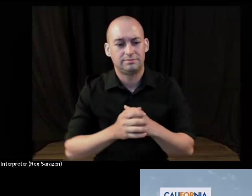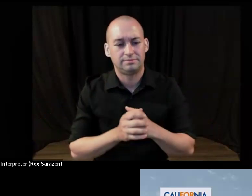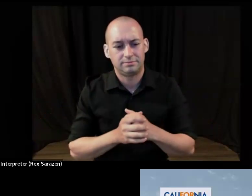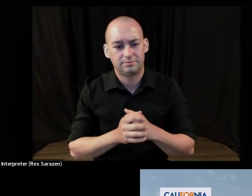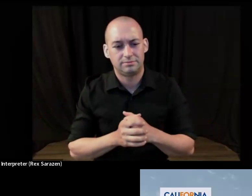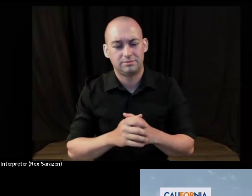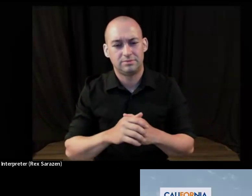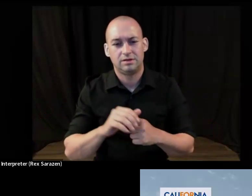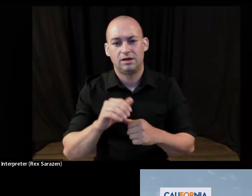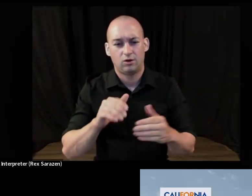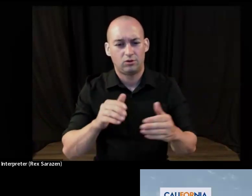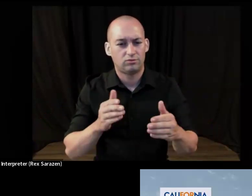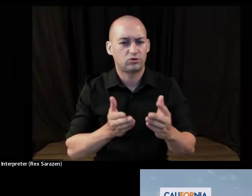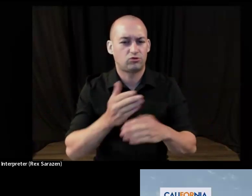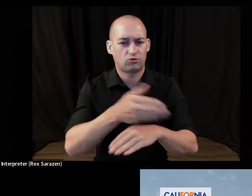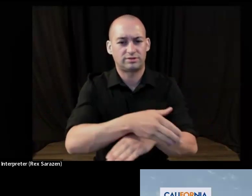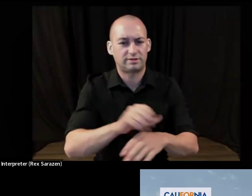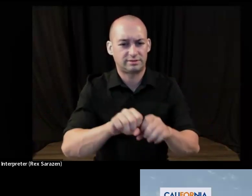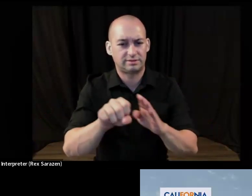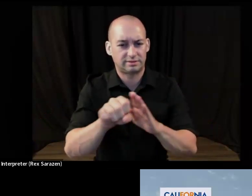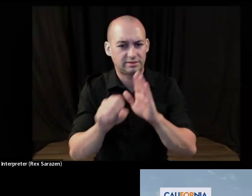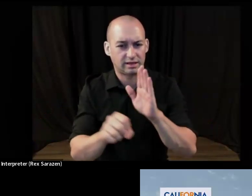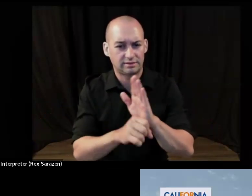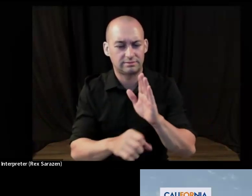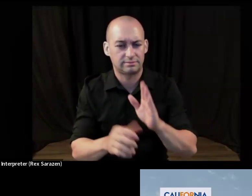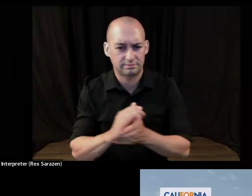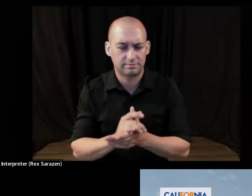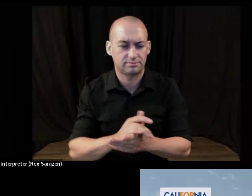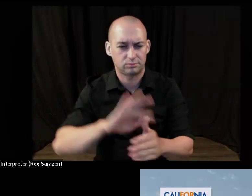nation, across the state. And,